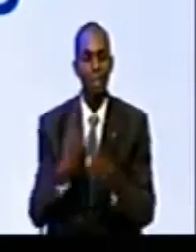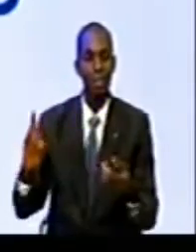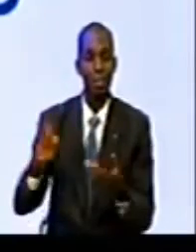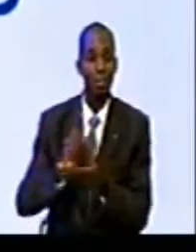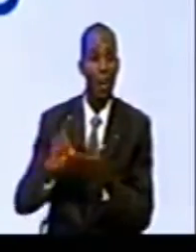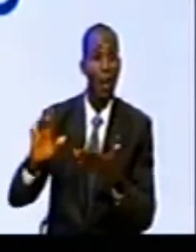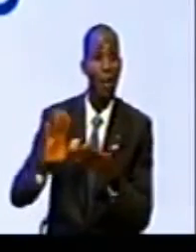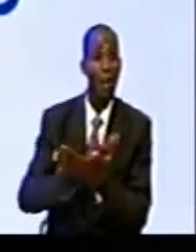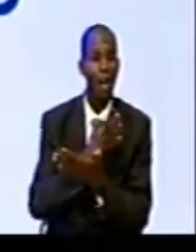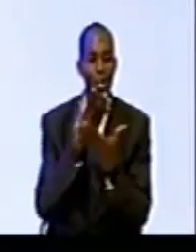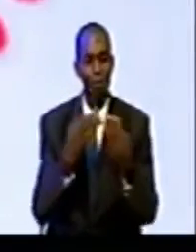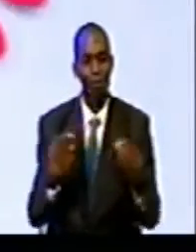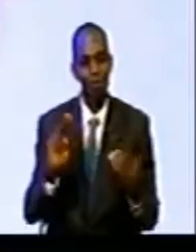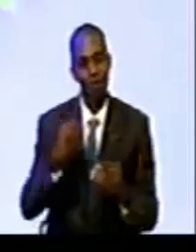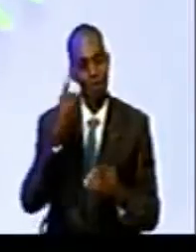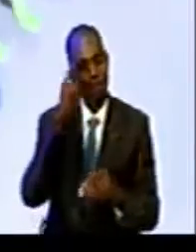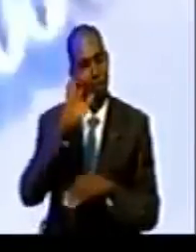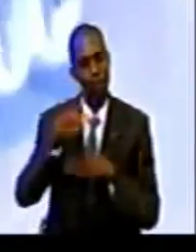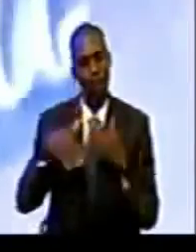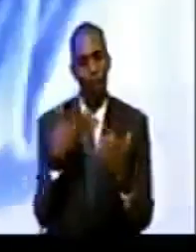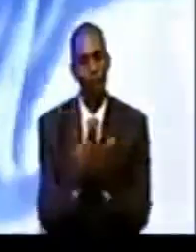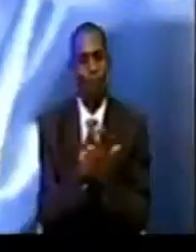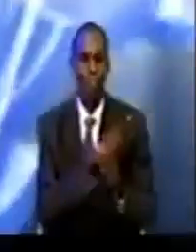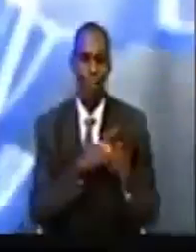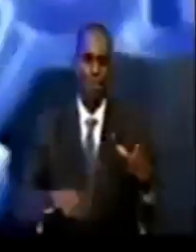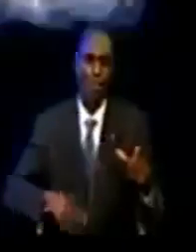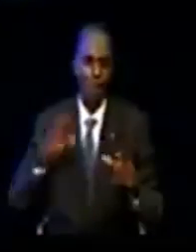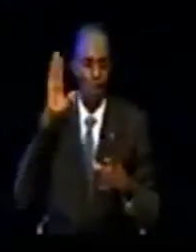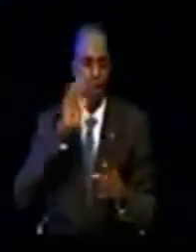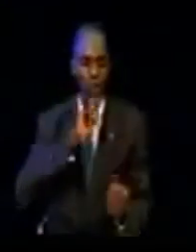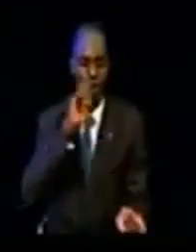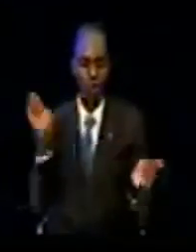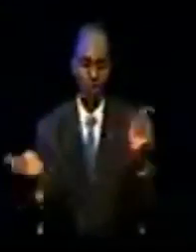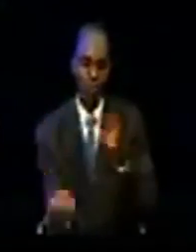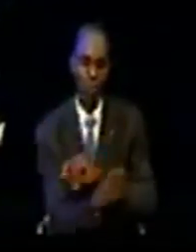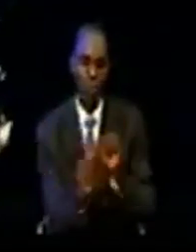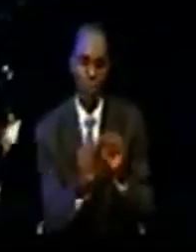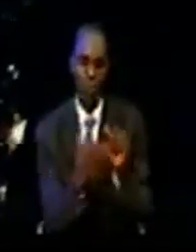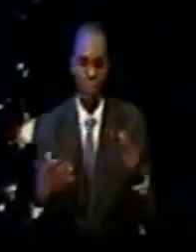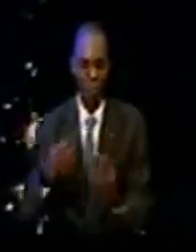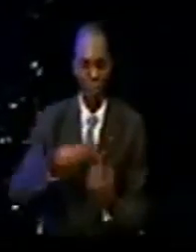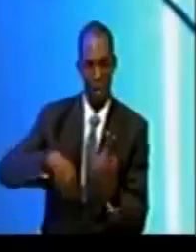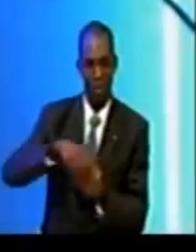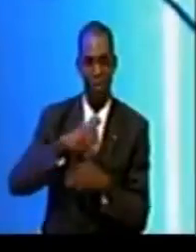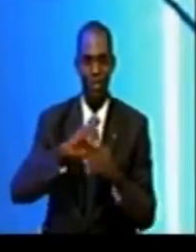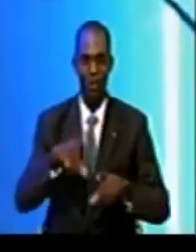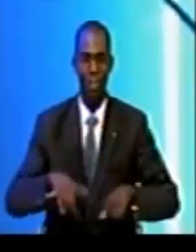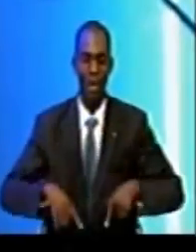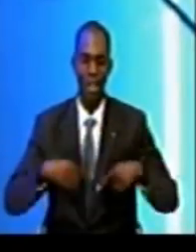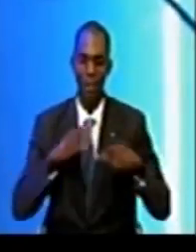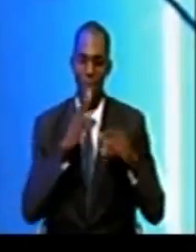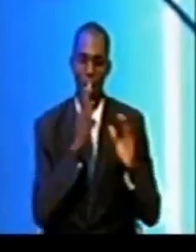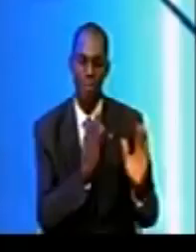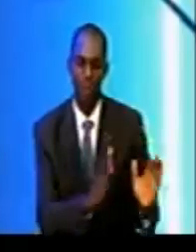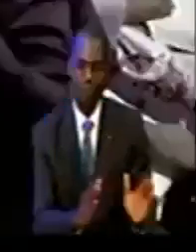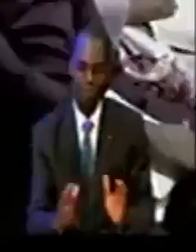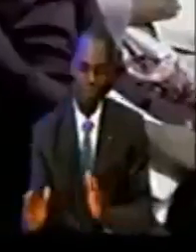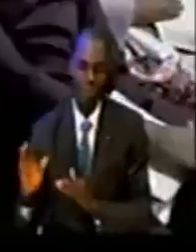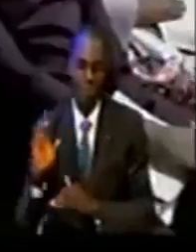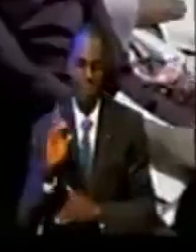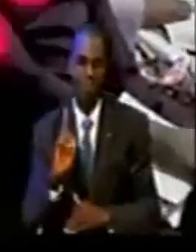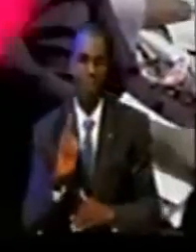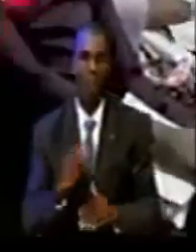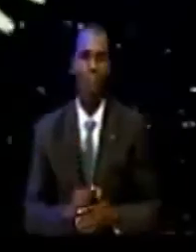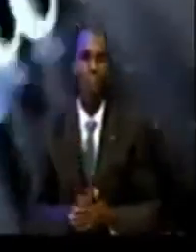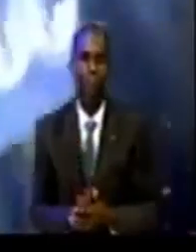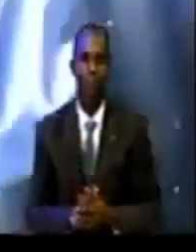to family and friends. Divine Solution for All is coming your way. The Lord will turn everything around in your life.